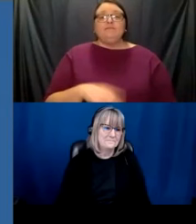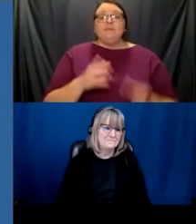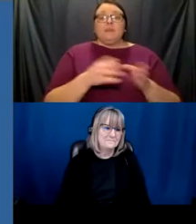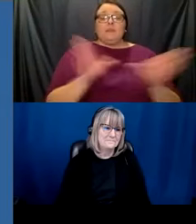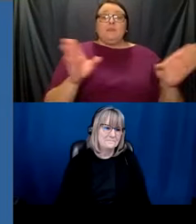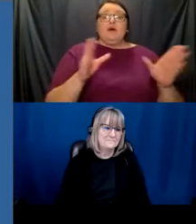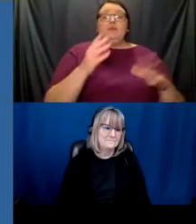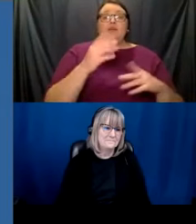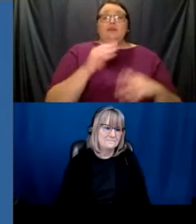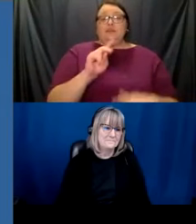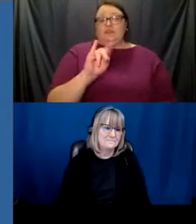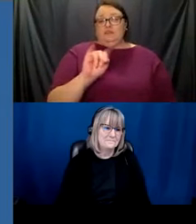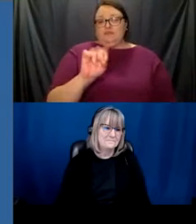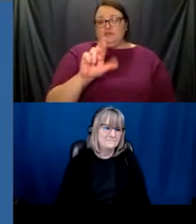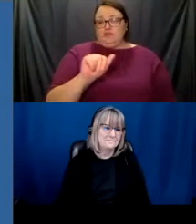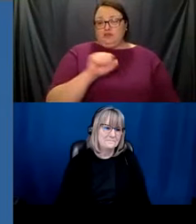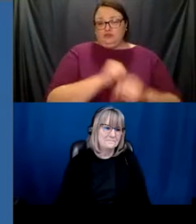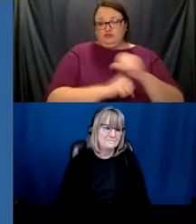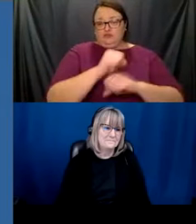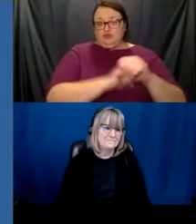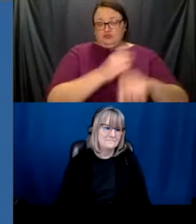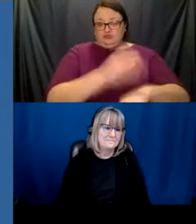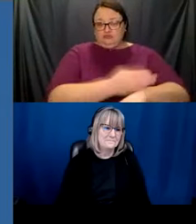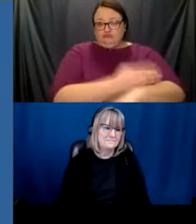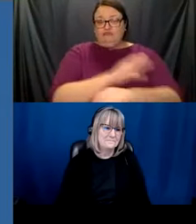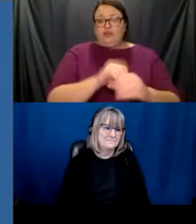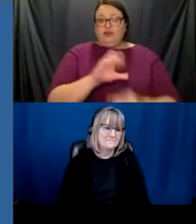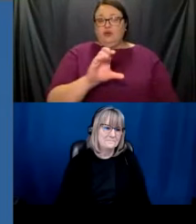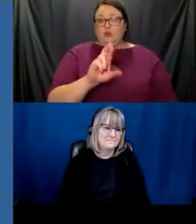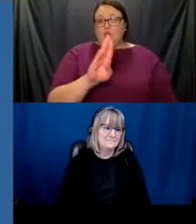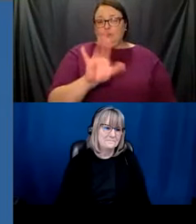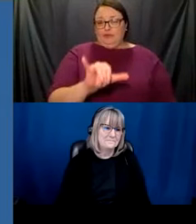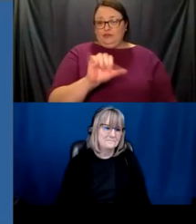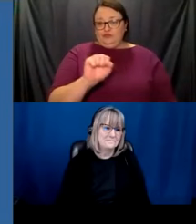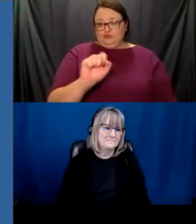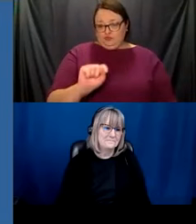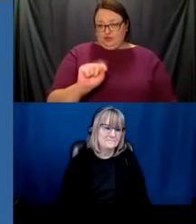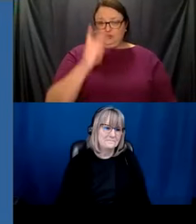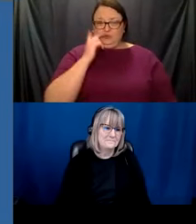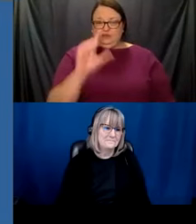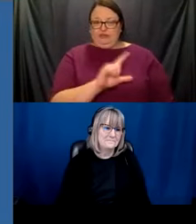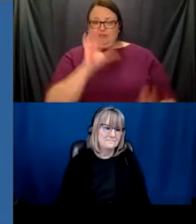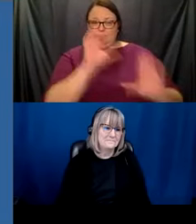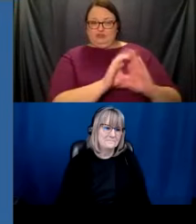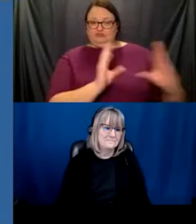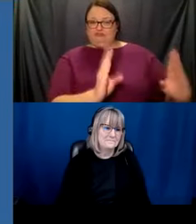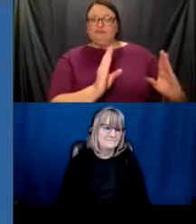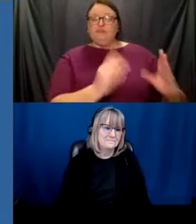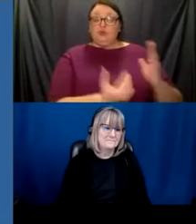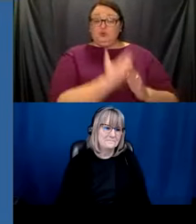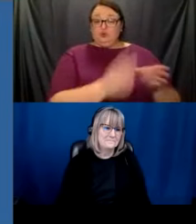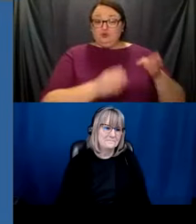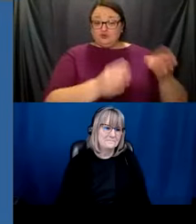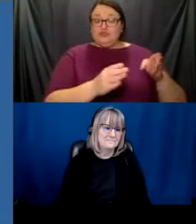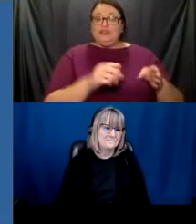infrastructure improvements at Corby Street, which is what you see to the left there. That's the new street and new